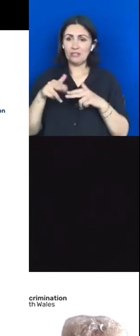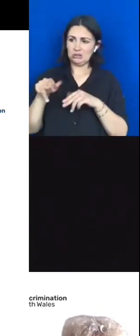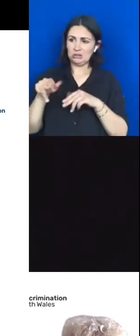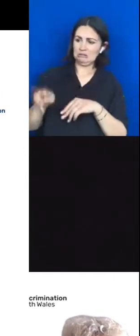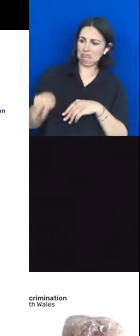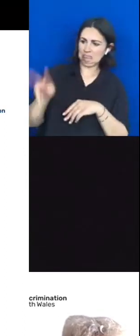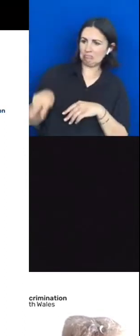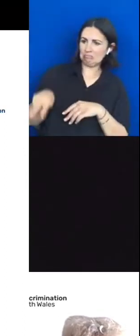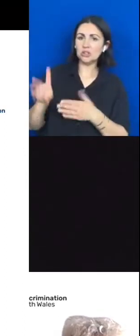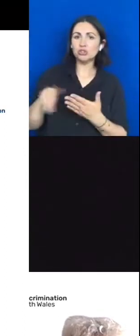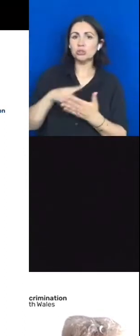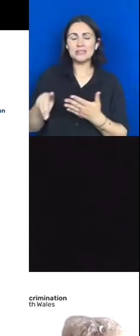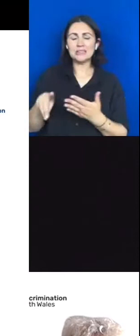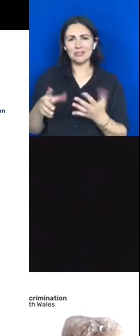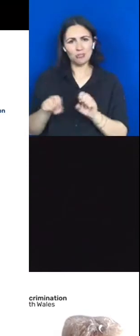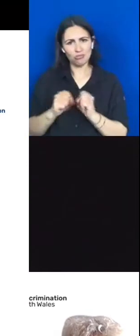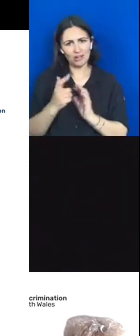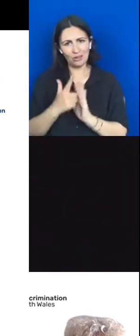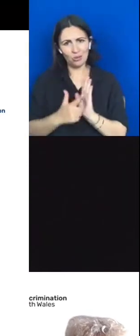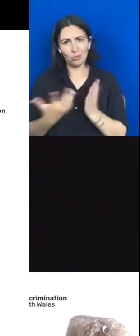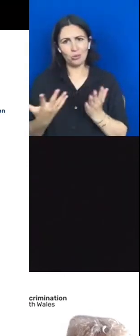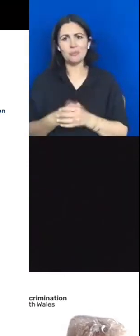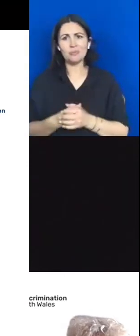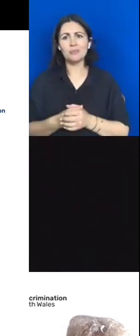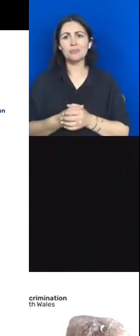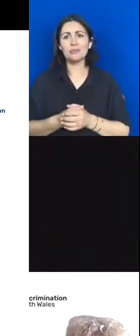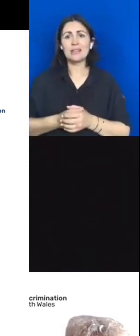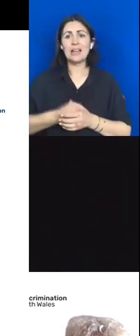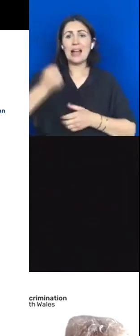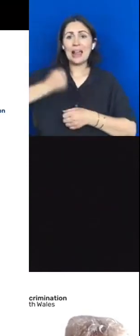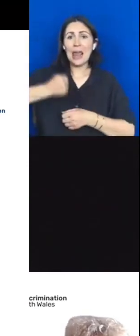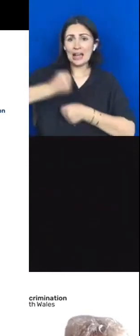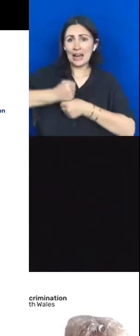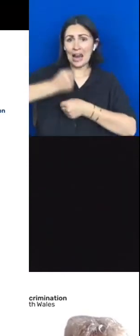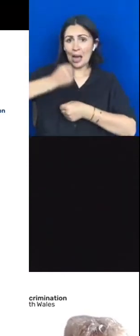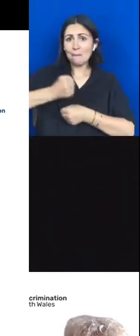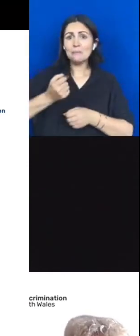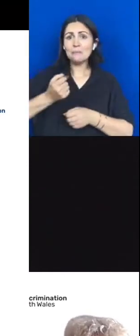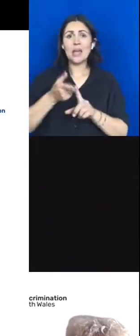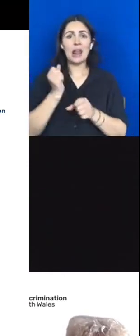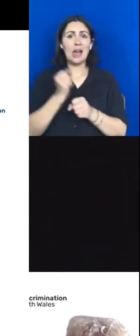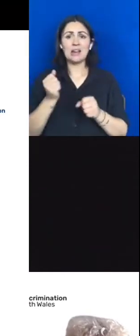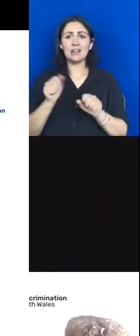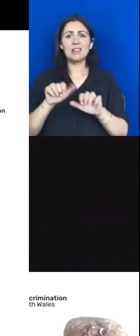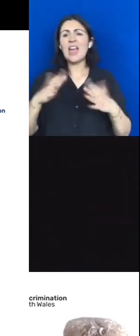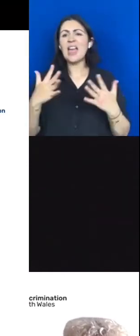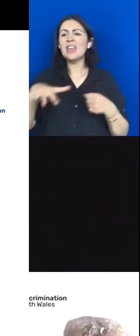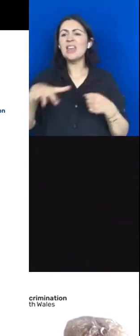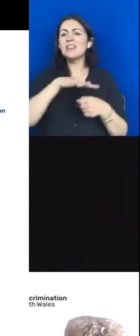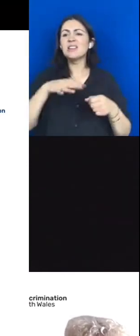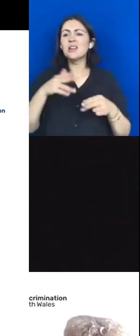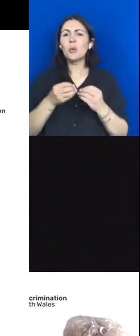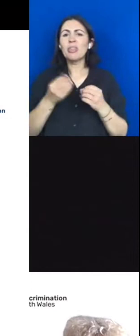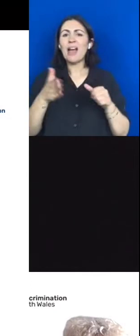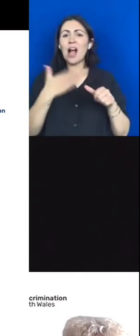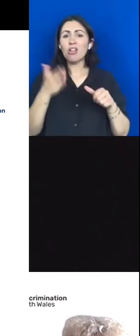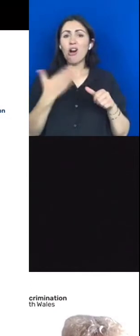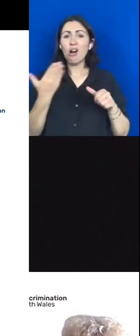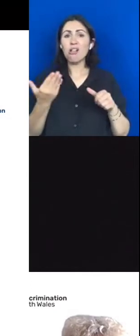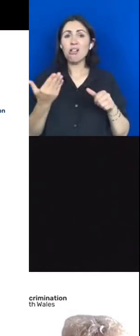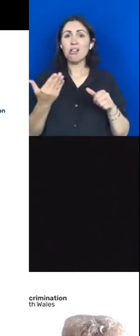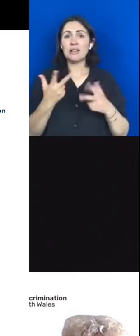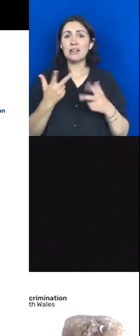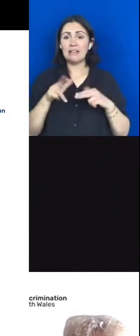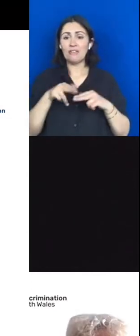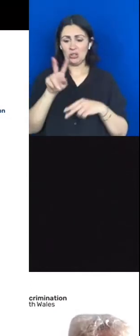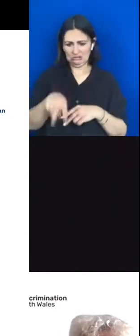And when you're in a registered club, which is any club that sells alcohol and or has gambling machines.